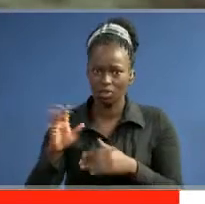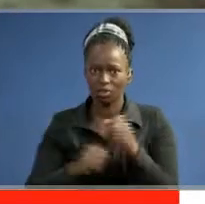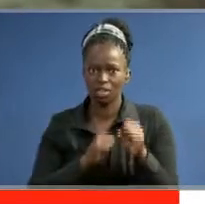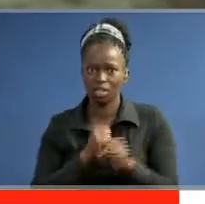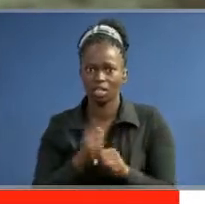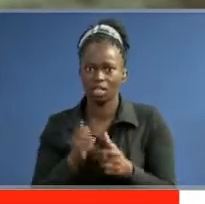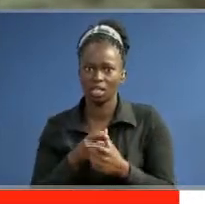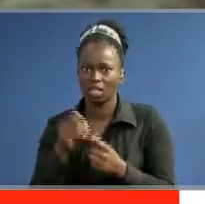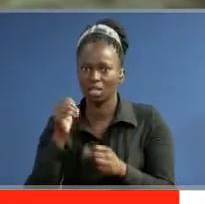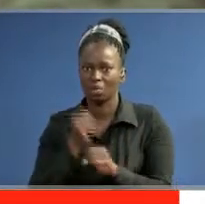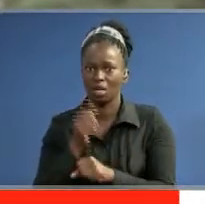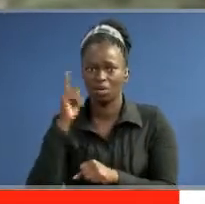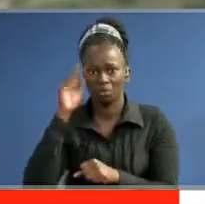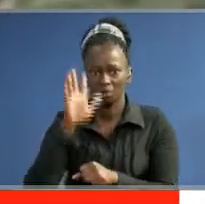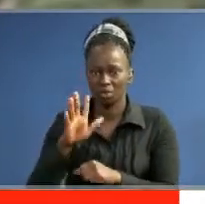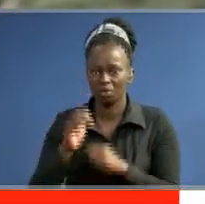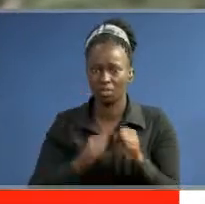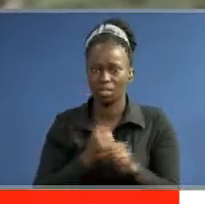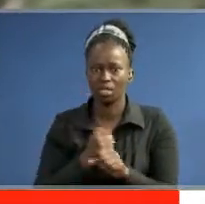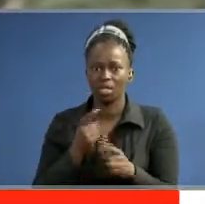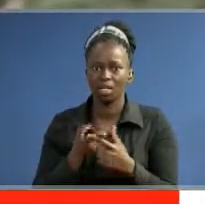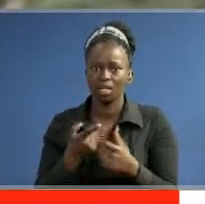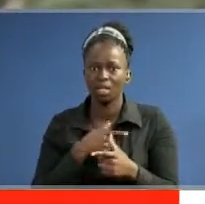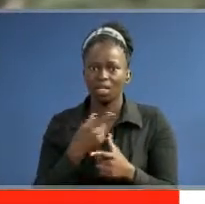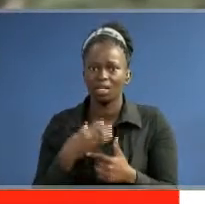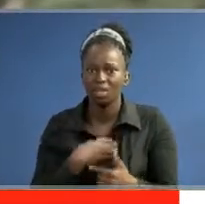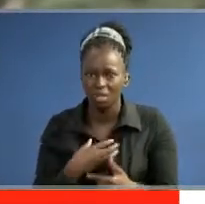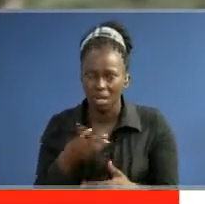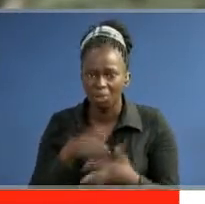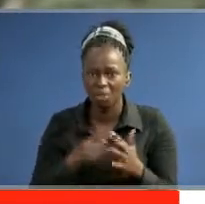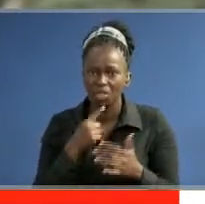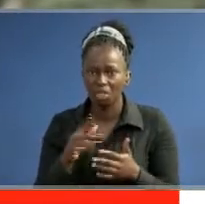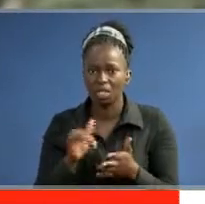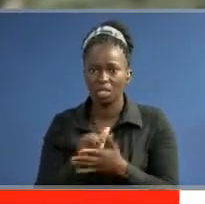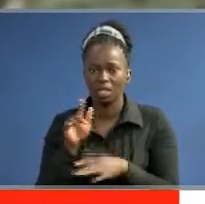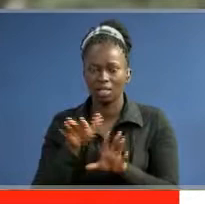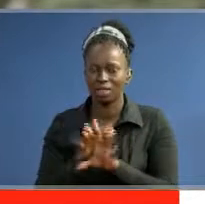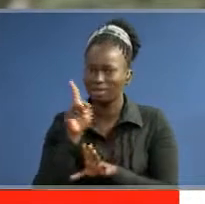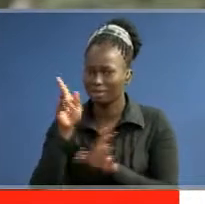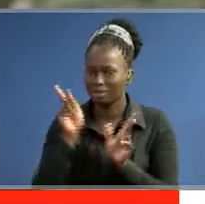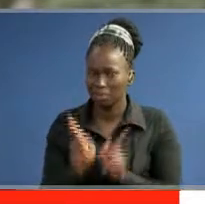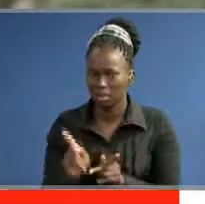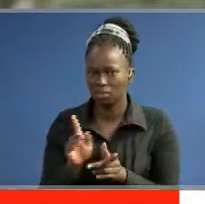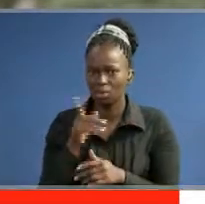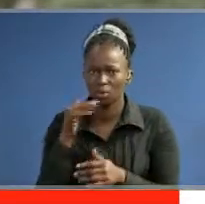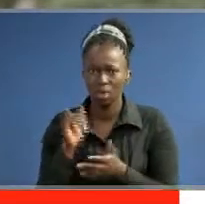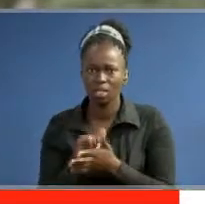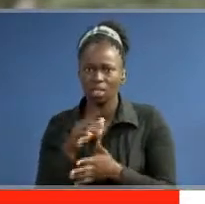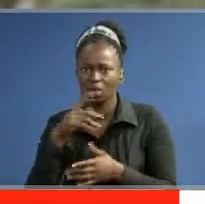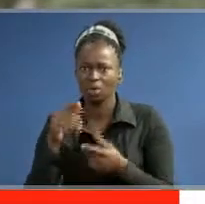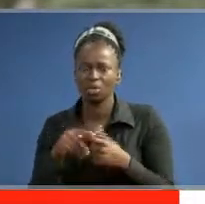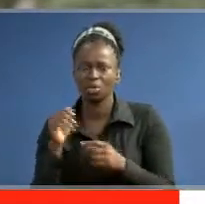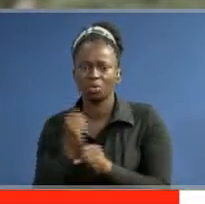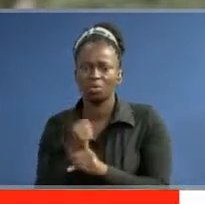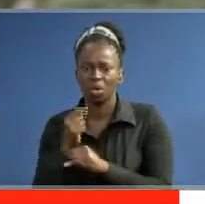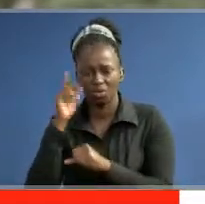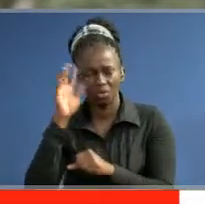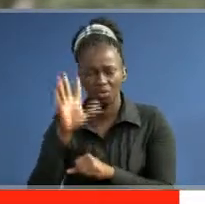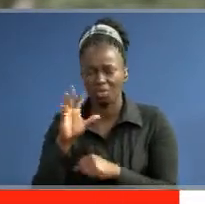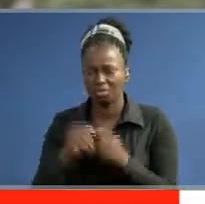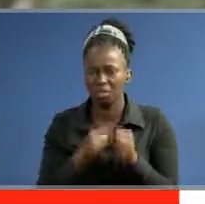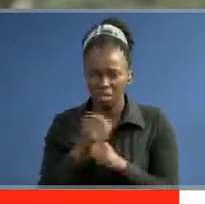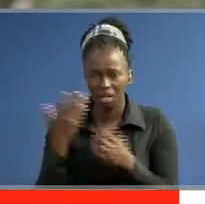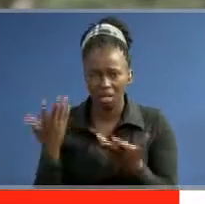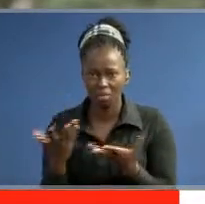work for 5 years and then retire. What are you telling that particular person who is just going to go and work for only 5 years?